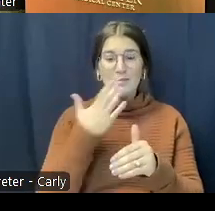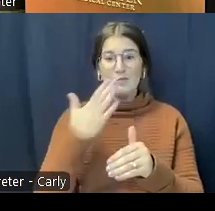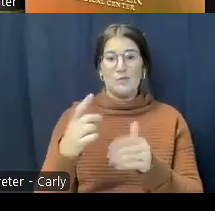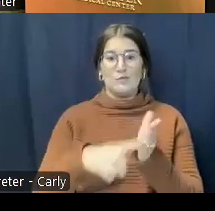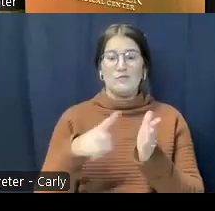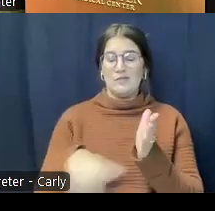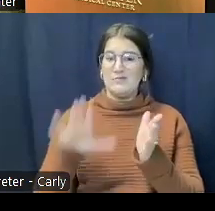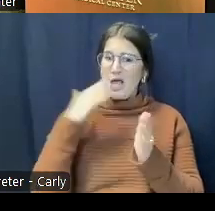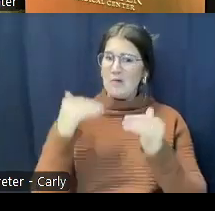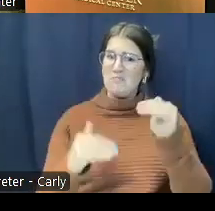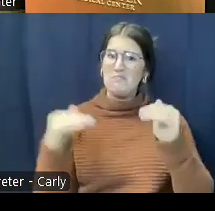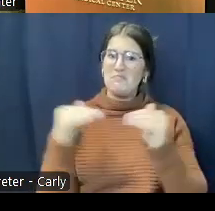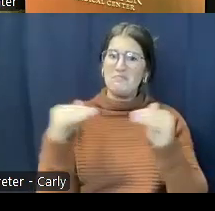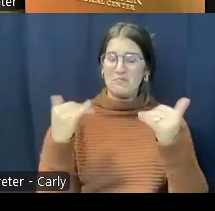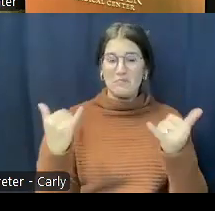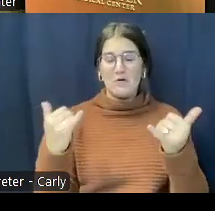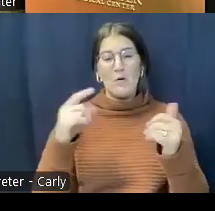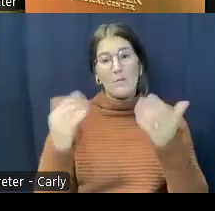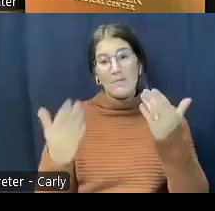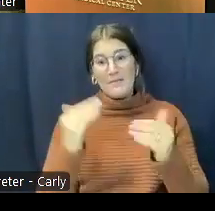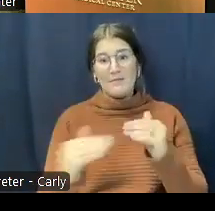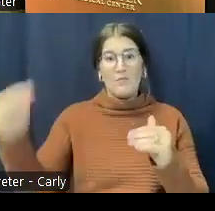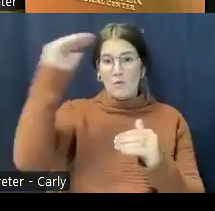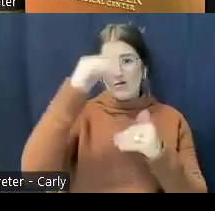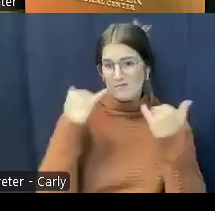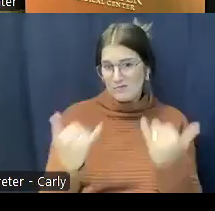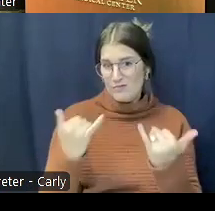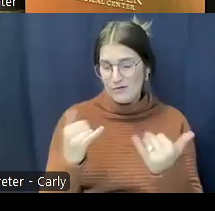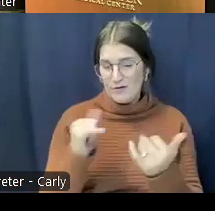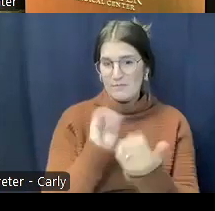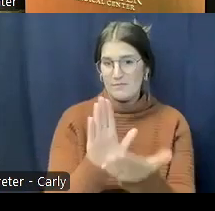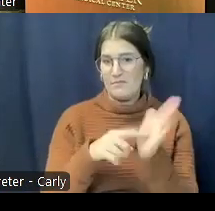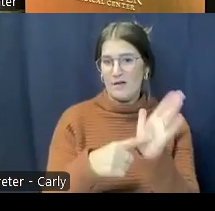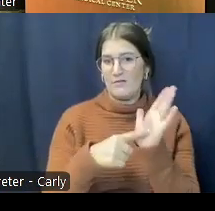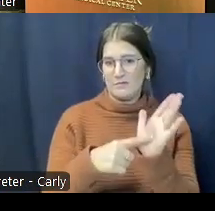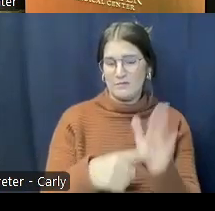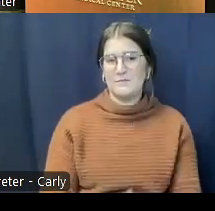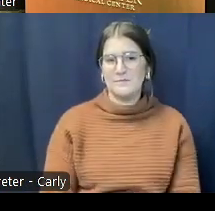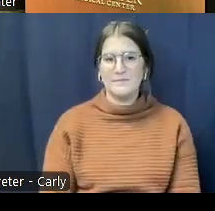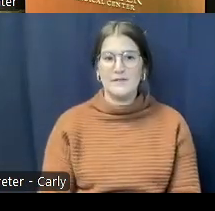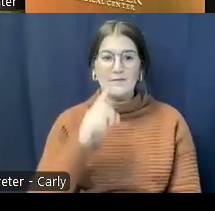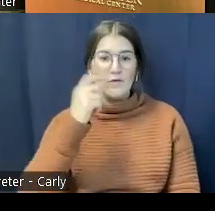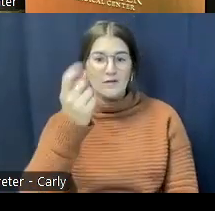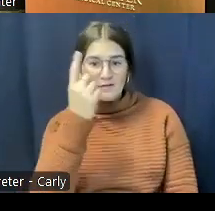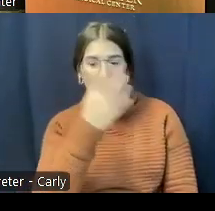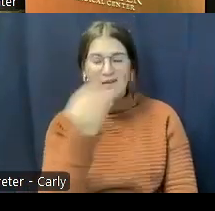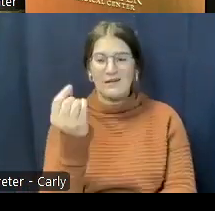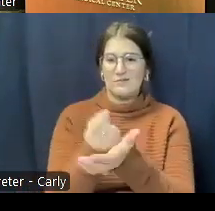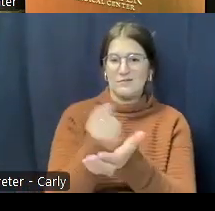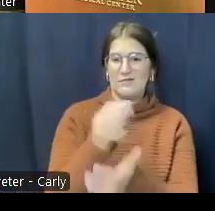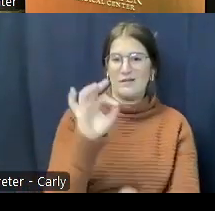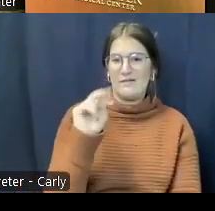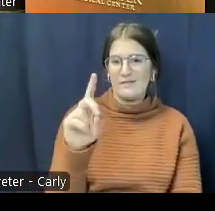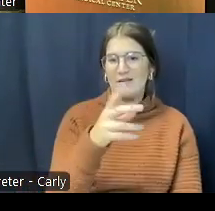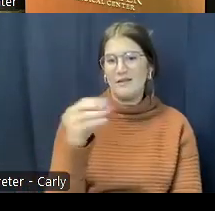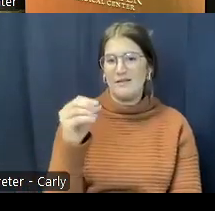more than, current cognitive behavioral models in understanding and treating FND in general and